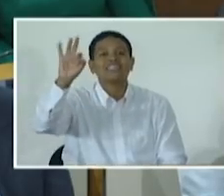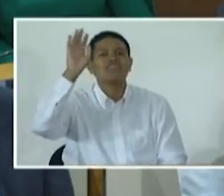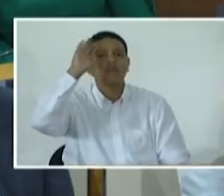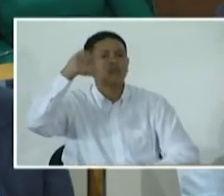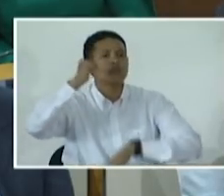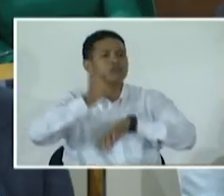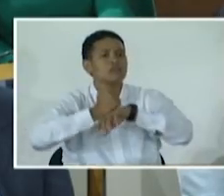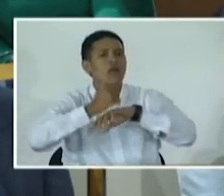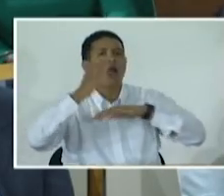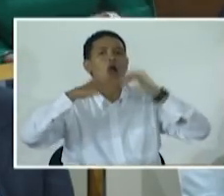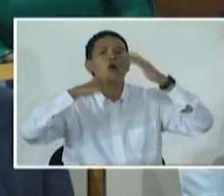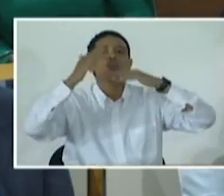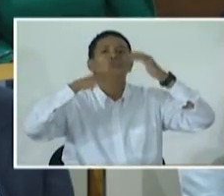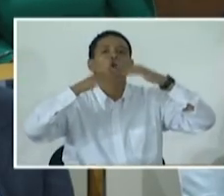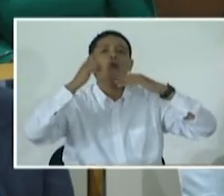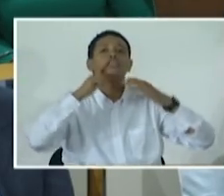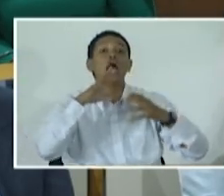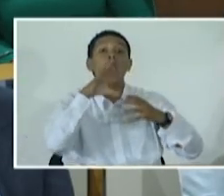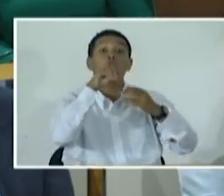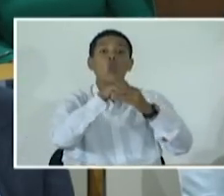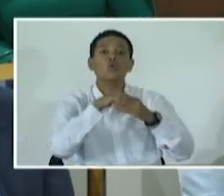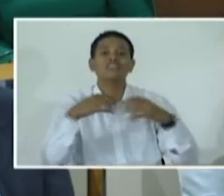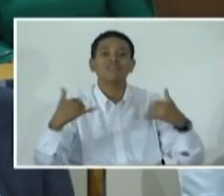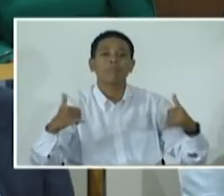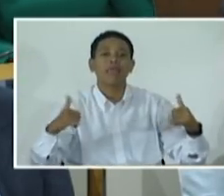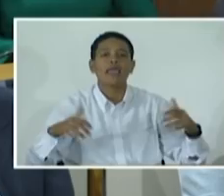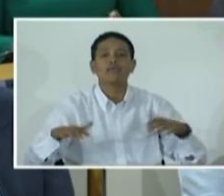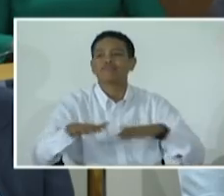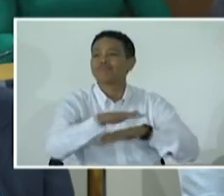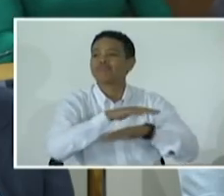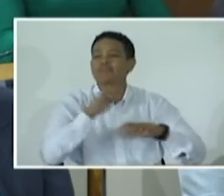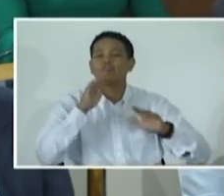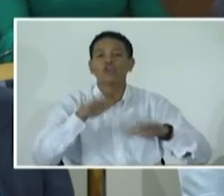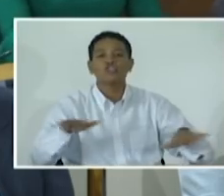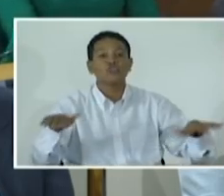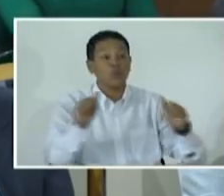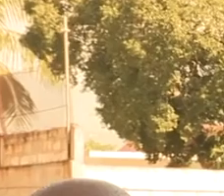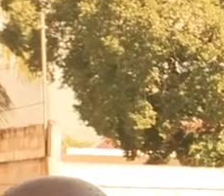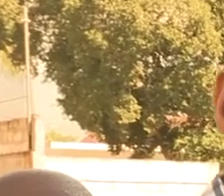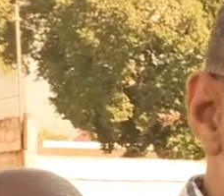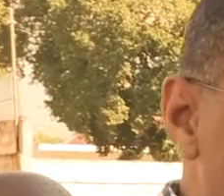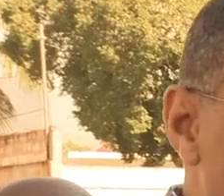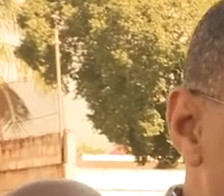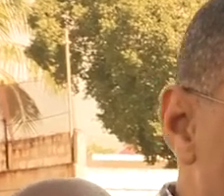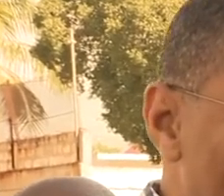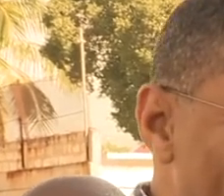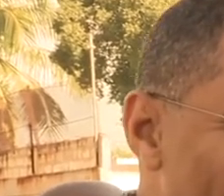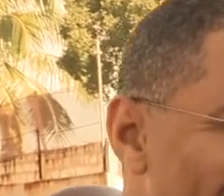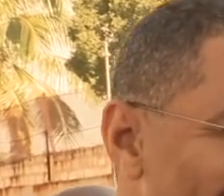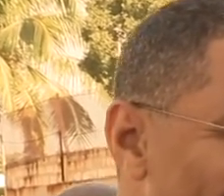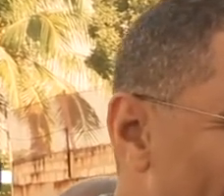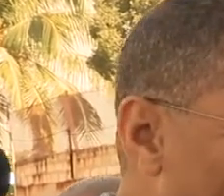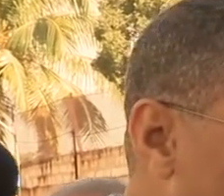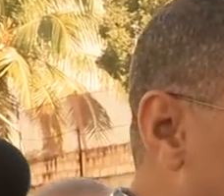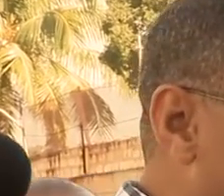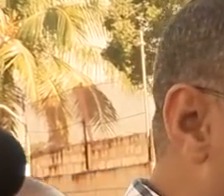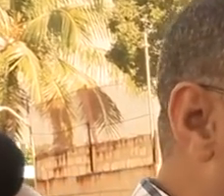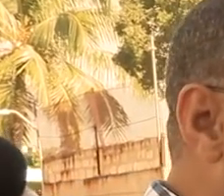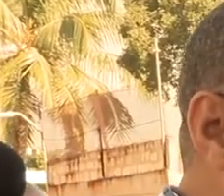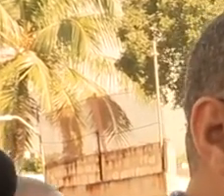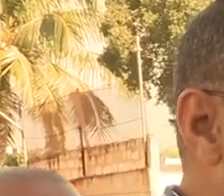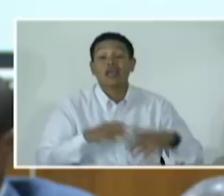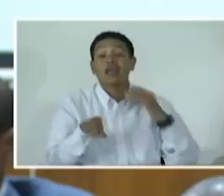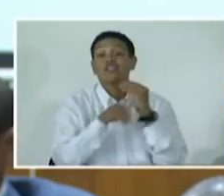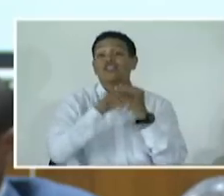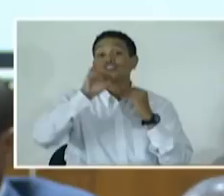engineer and construct an inclusive playground for children with disabilities at Hope Green in Papine. JSIF, in